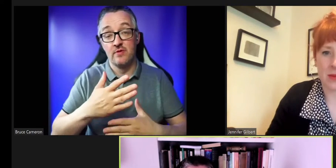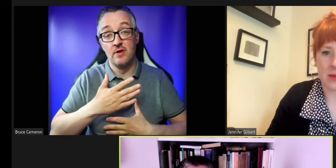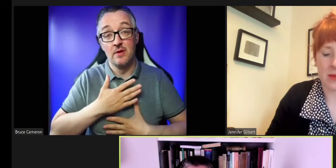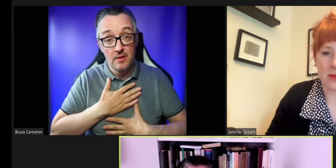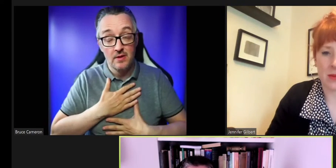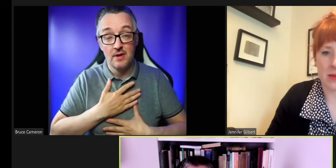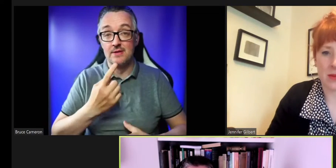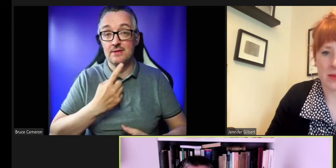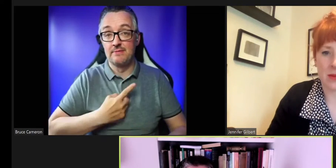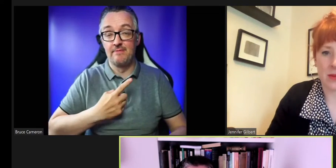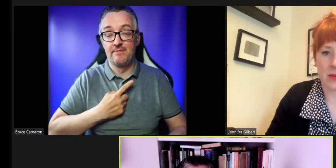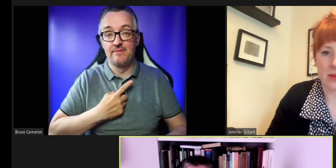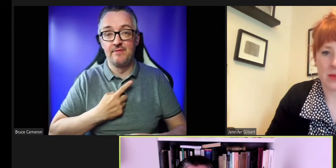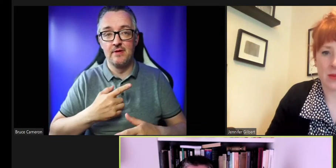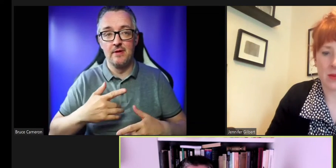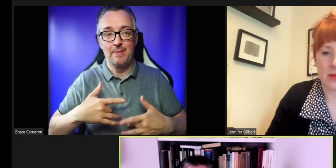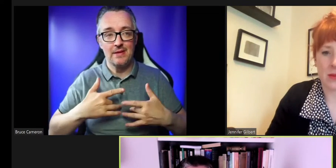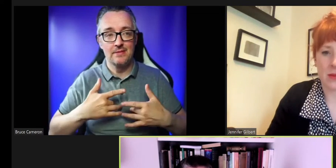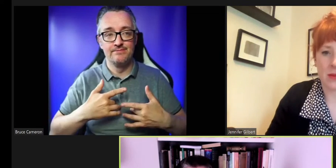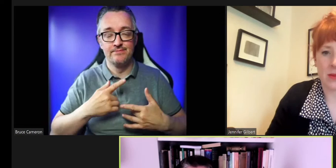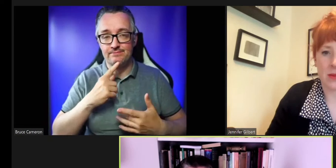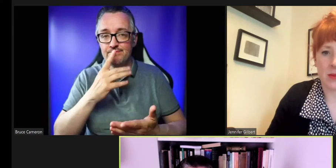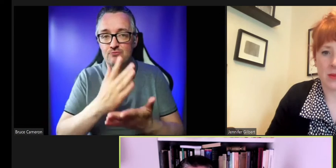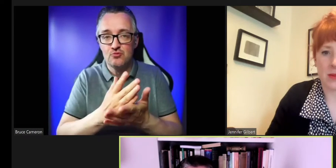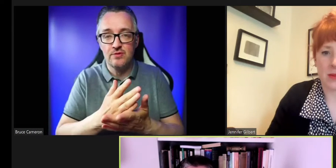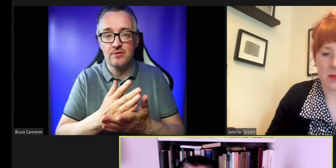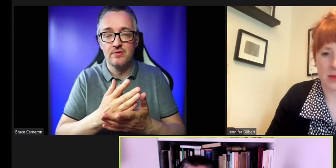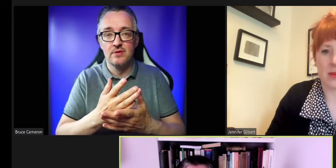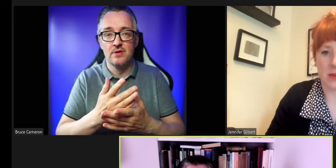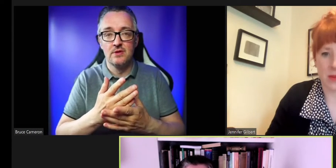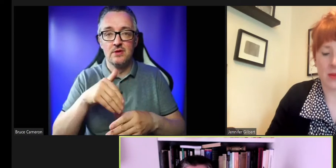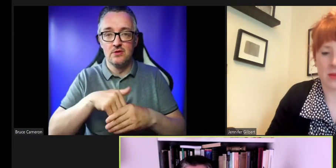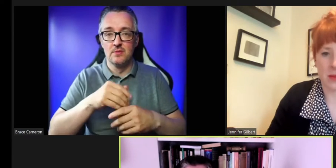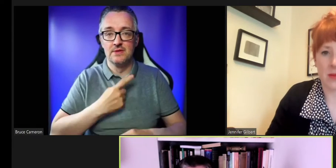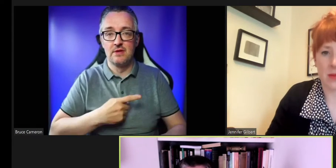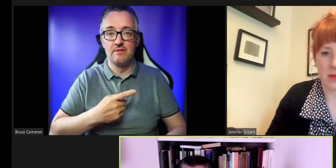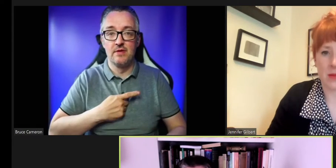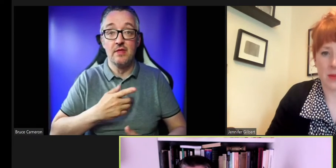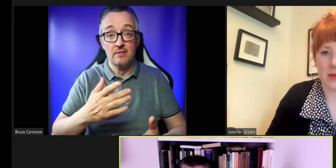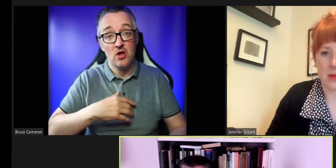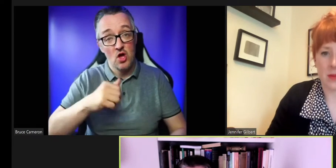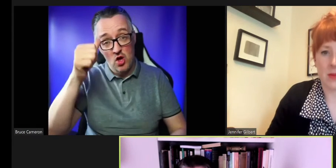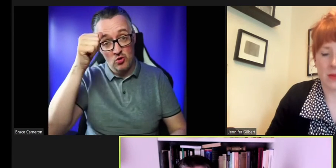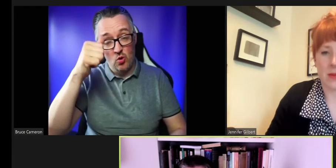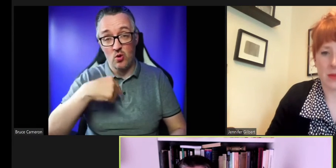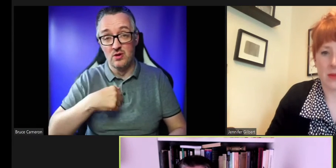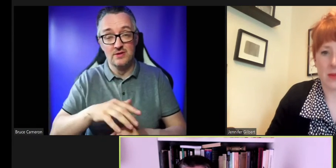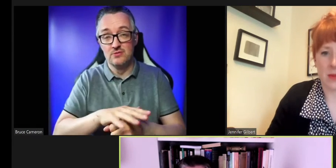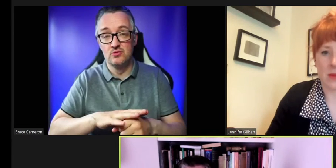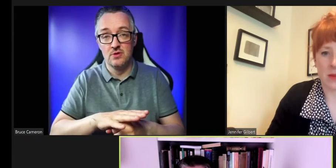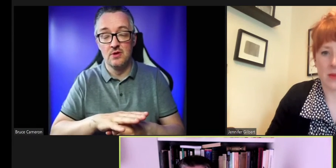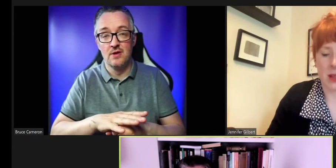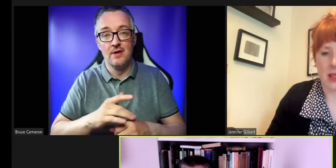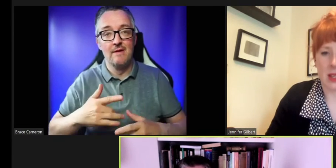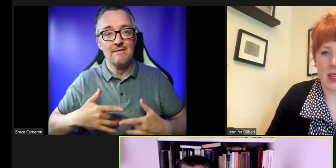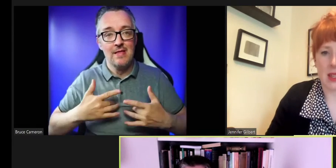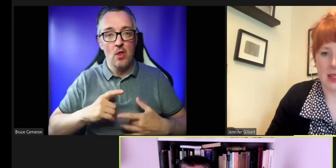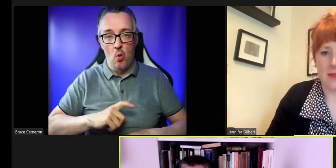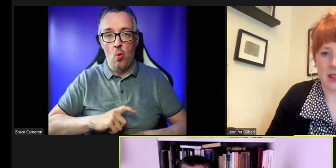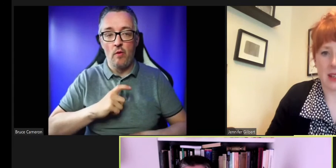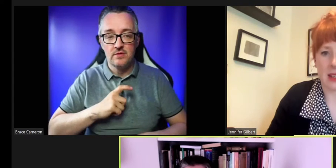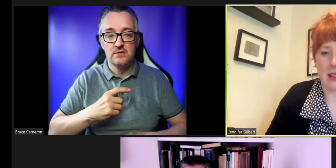about being authentic to myself, and then I know where I am, and I feel more confident.